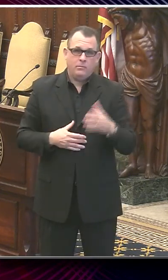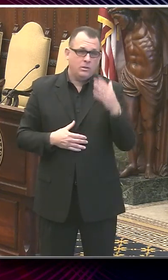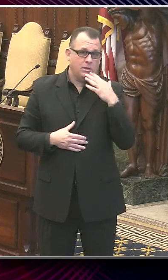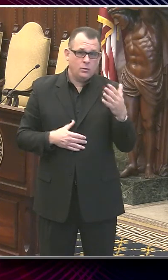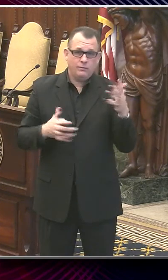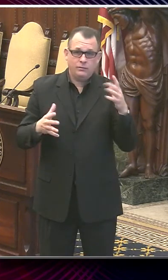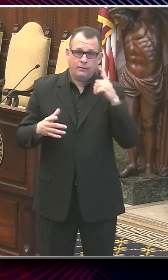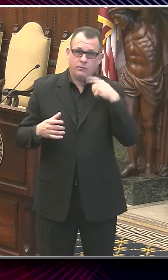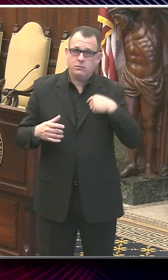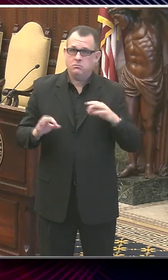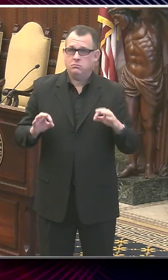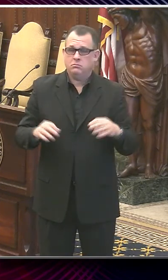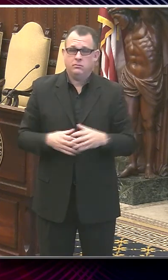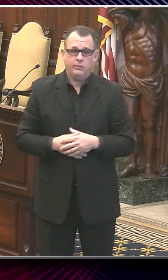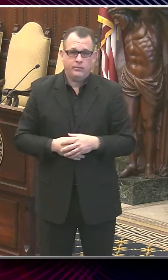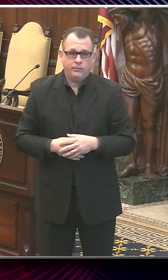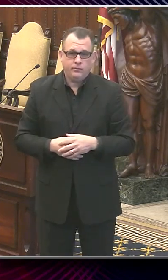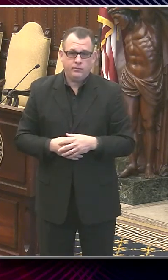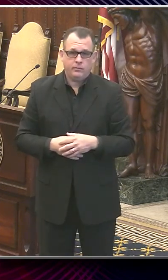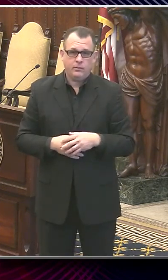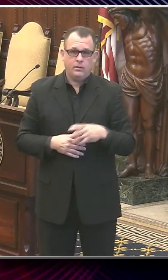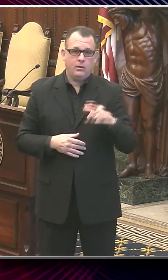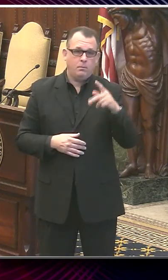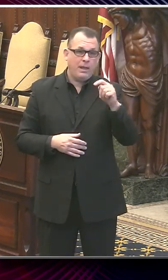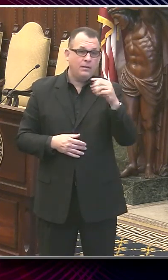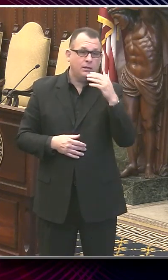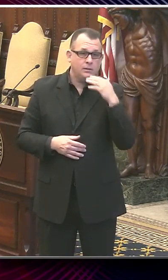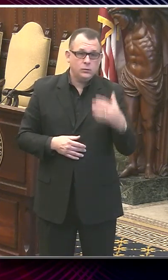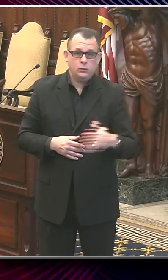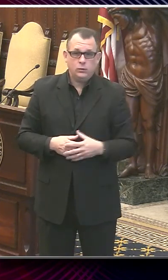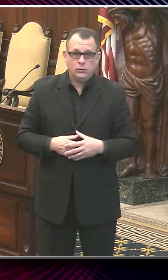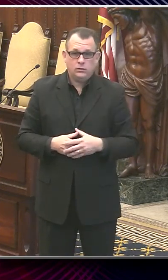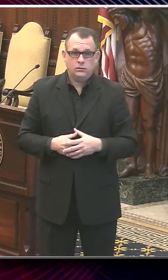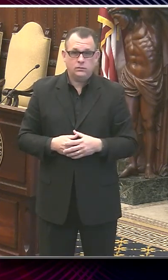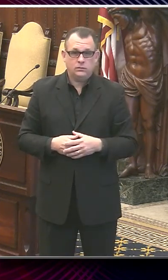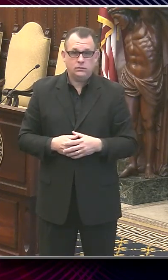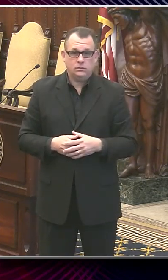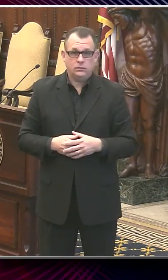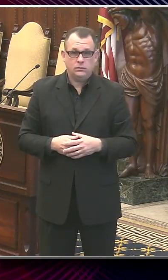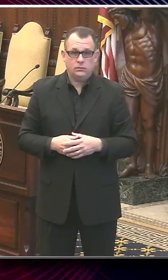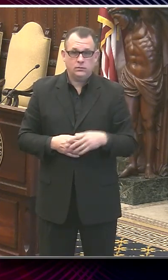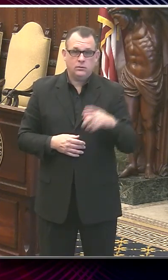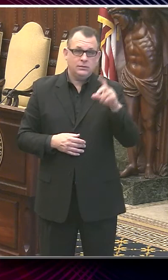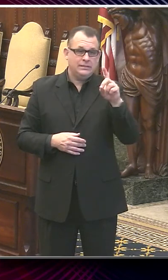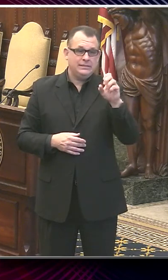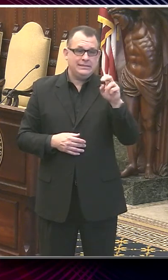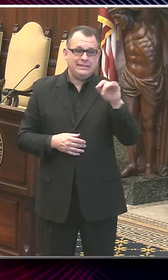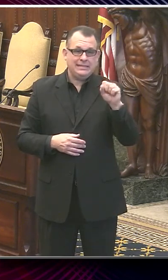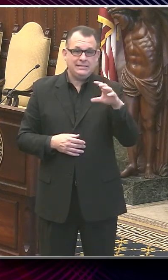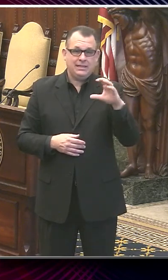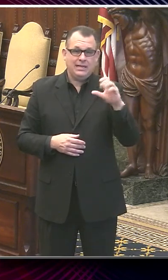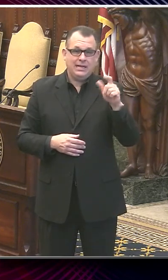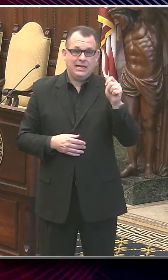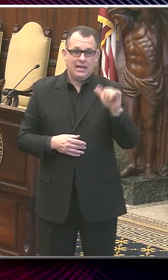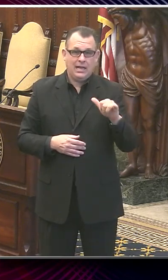Welcome. Okay, Pat. Let's go to Denise Clay Murray of the Philadelphia Sun.